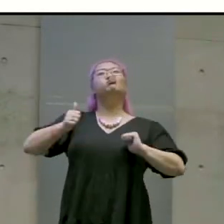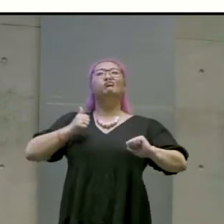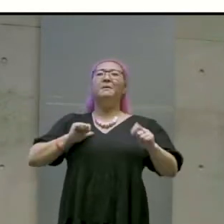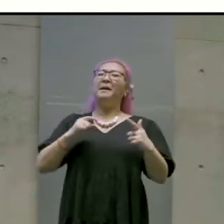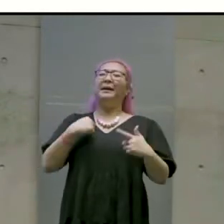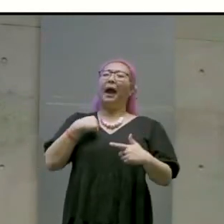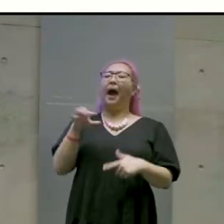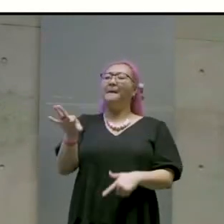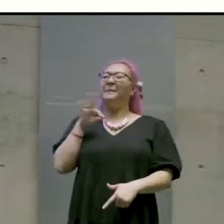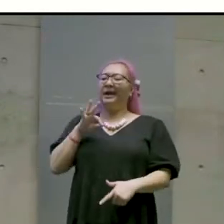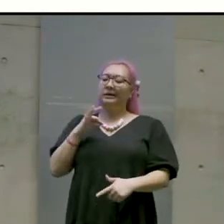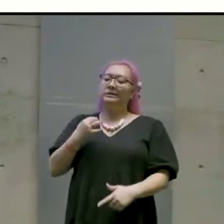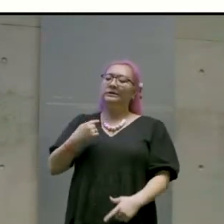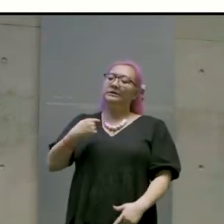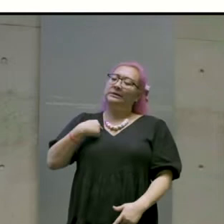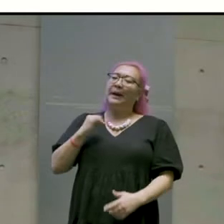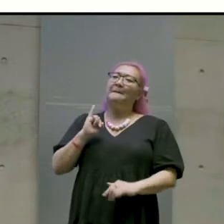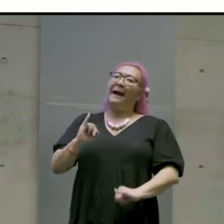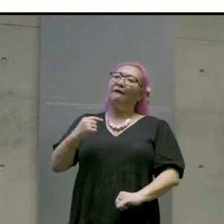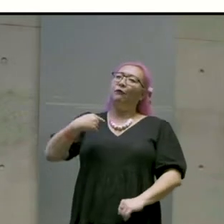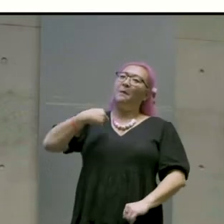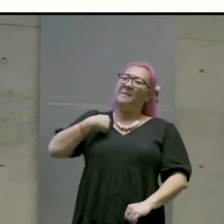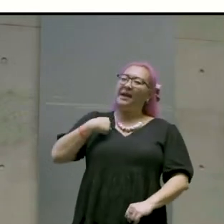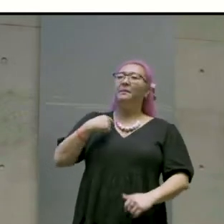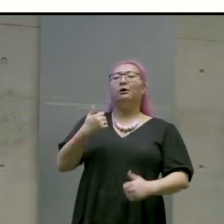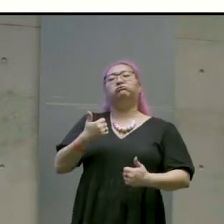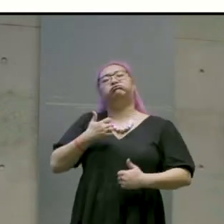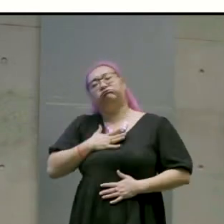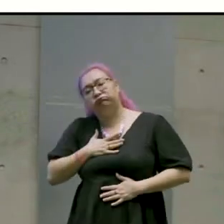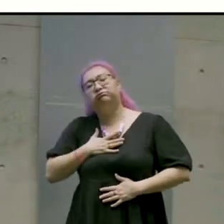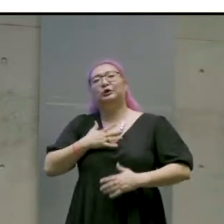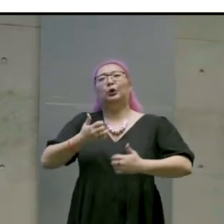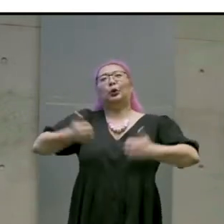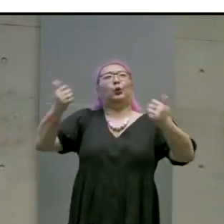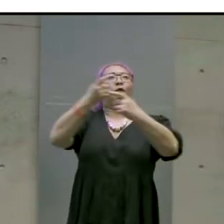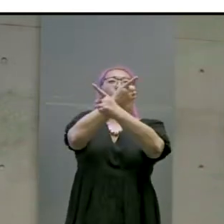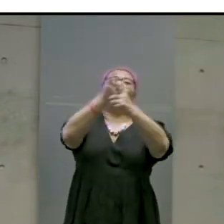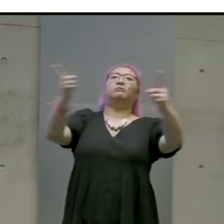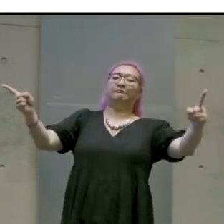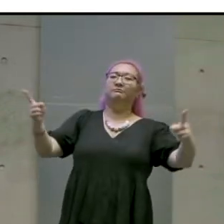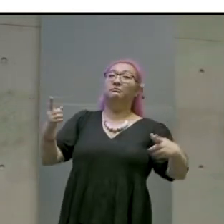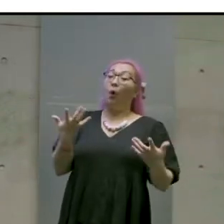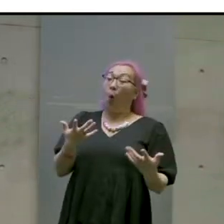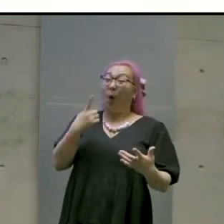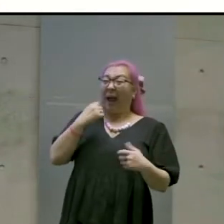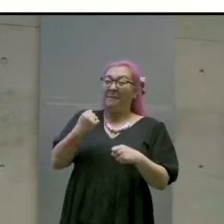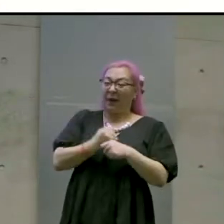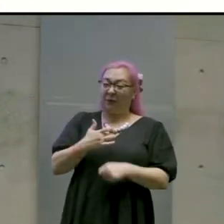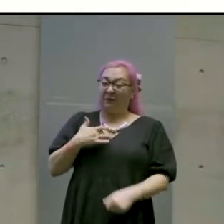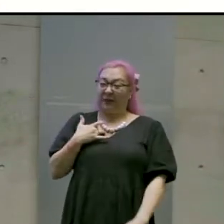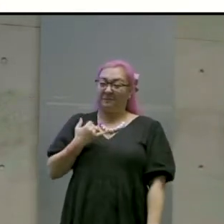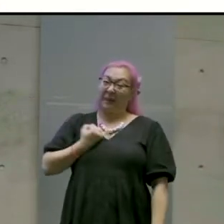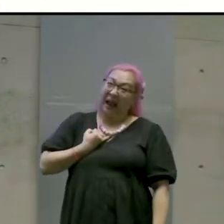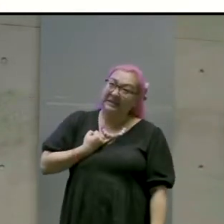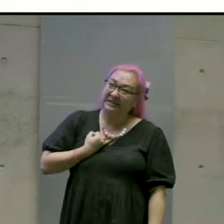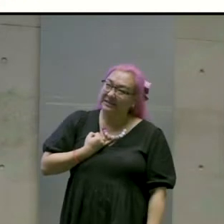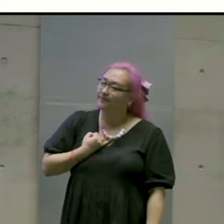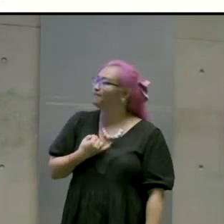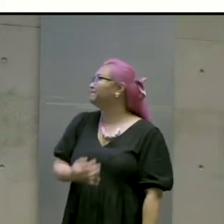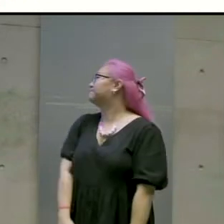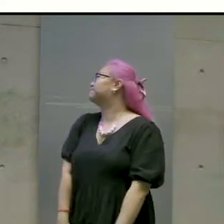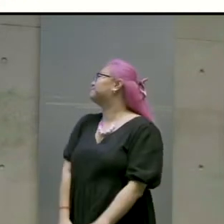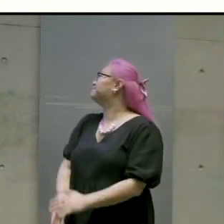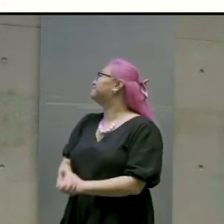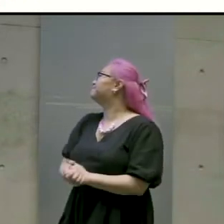you, but good for the greater good. And it can also make you feel bad. So what about outcomes? I do have a bunch